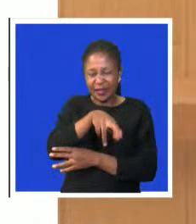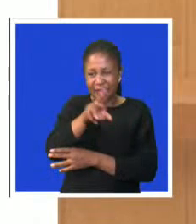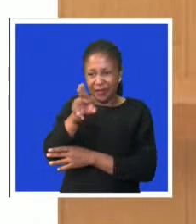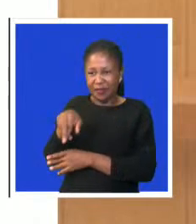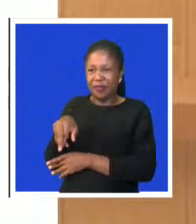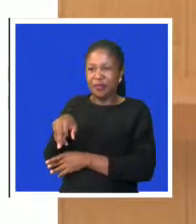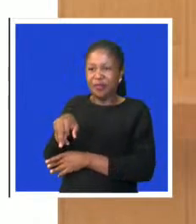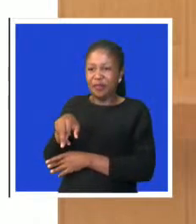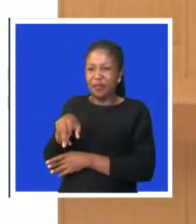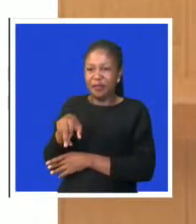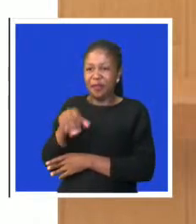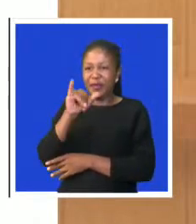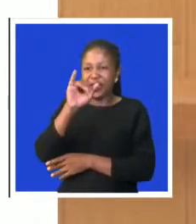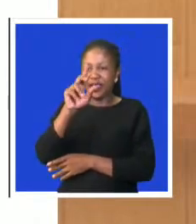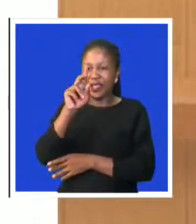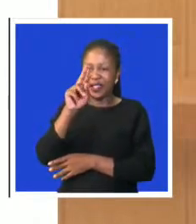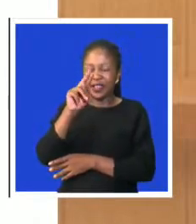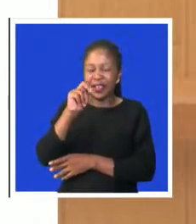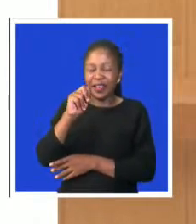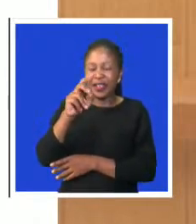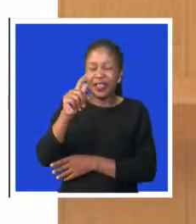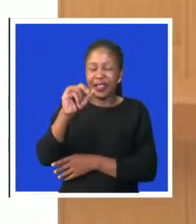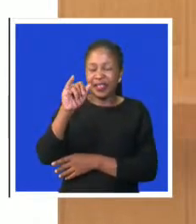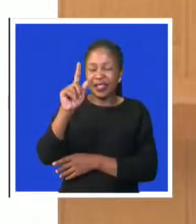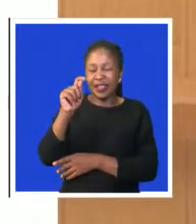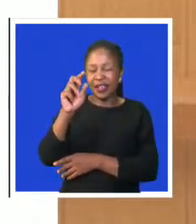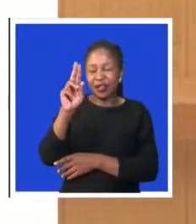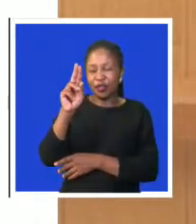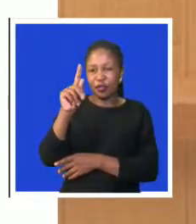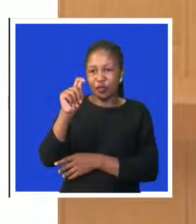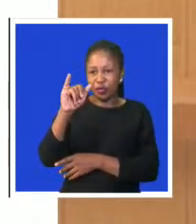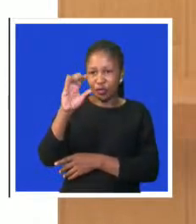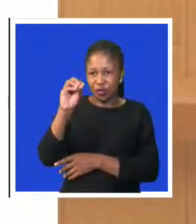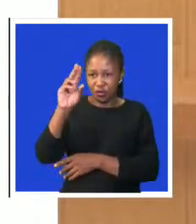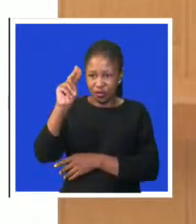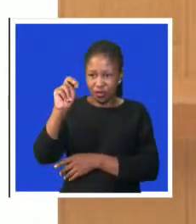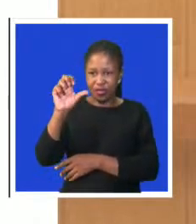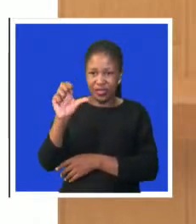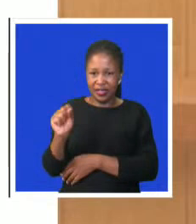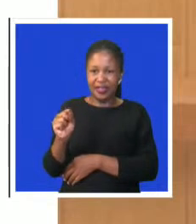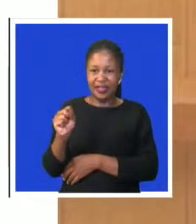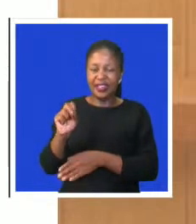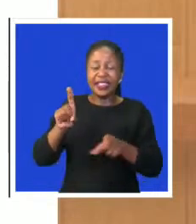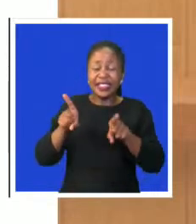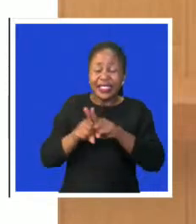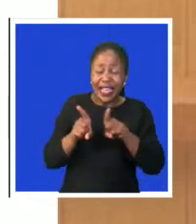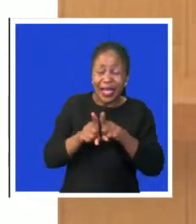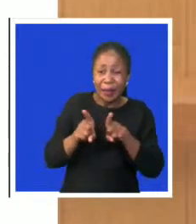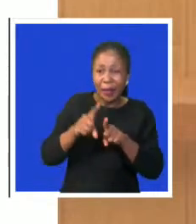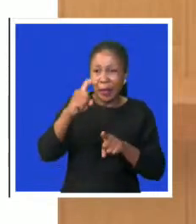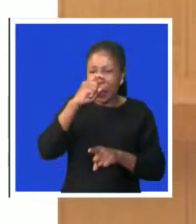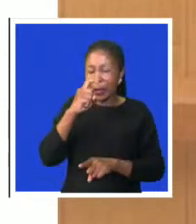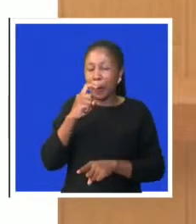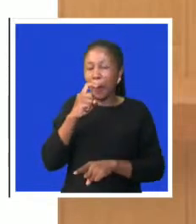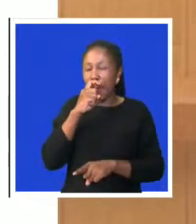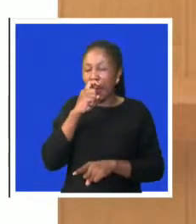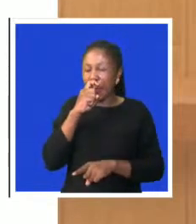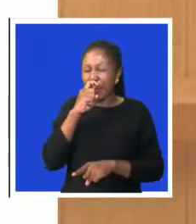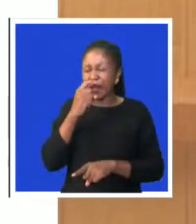Jewish concept of the Messiah on page 26 in your